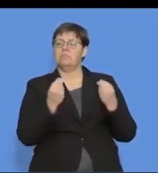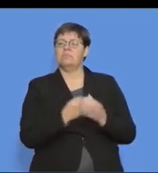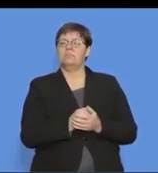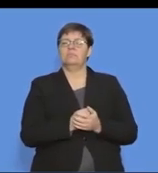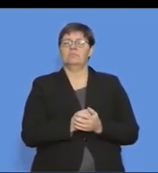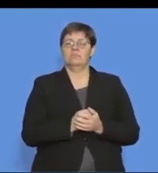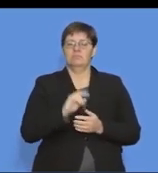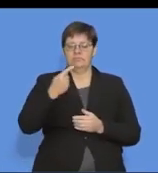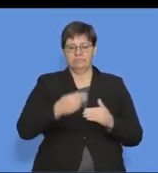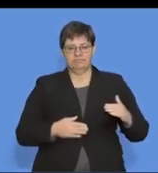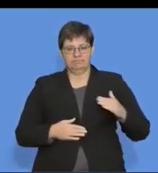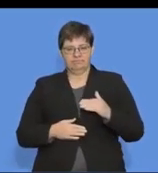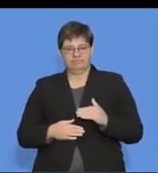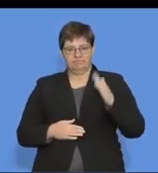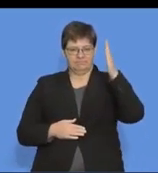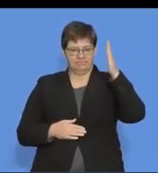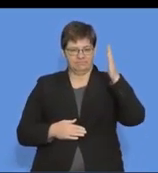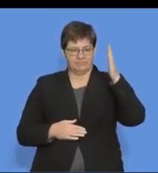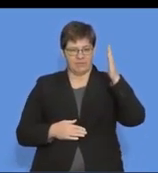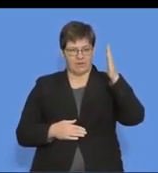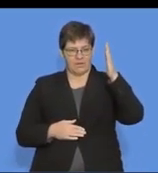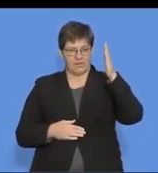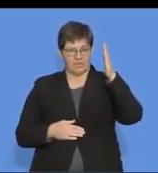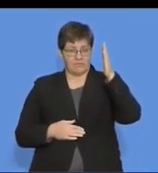gives us the change in the vertical axis,